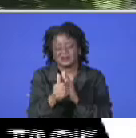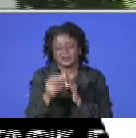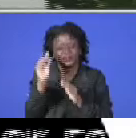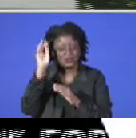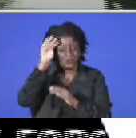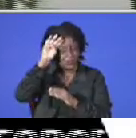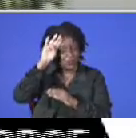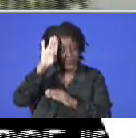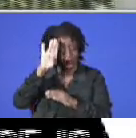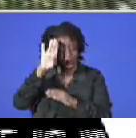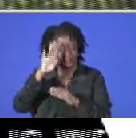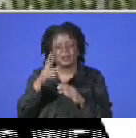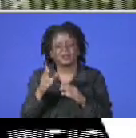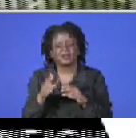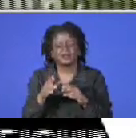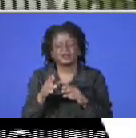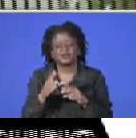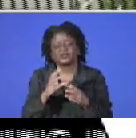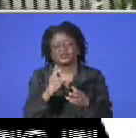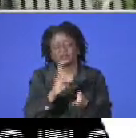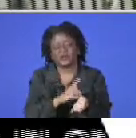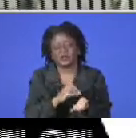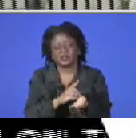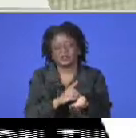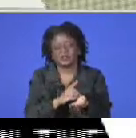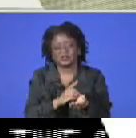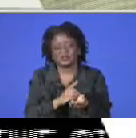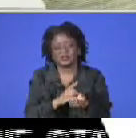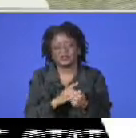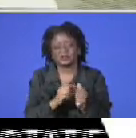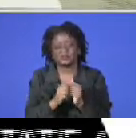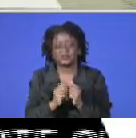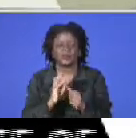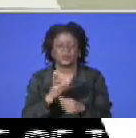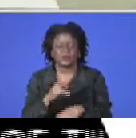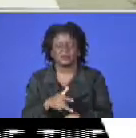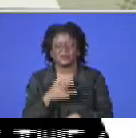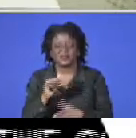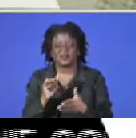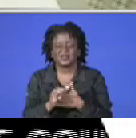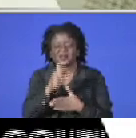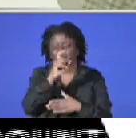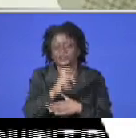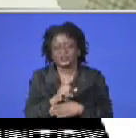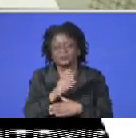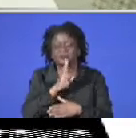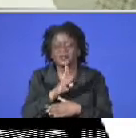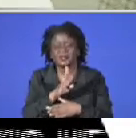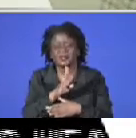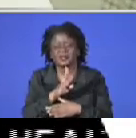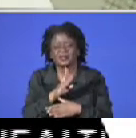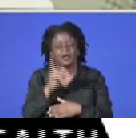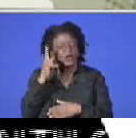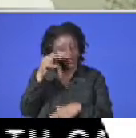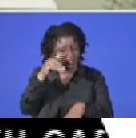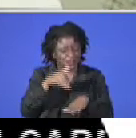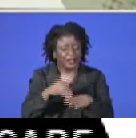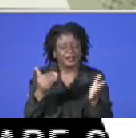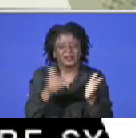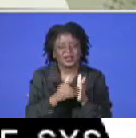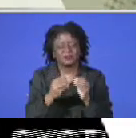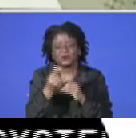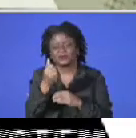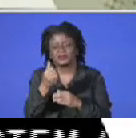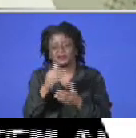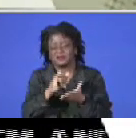healthcare system with so many healthcare professionals quarantined. We feel that should be looked at again because most of these doctors have